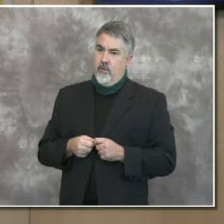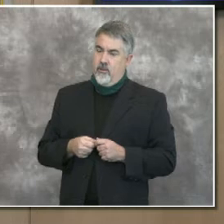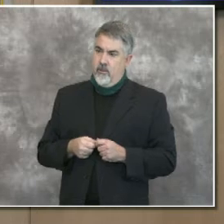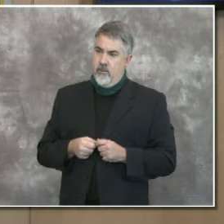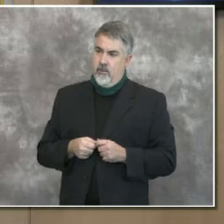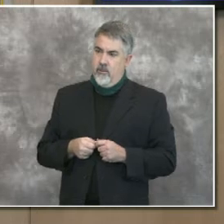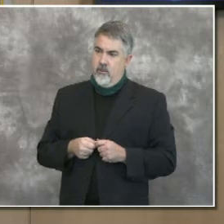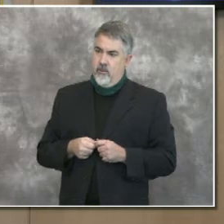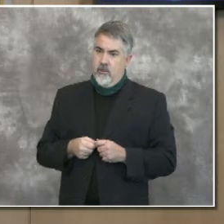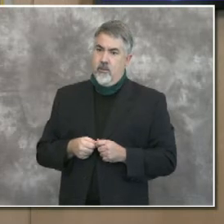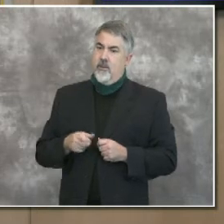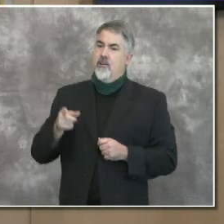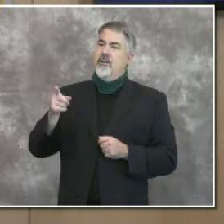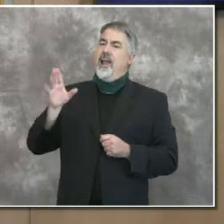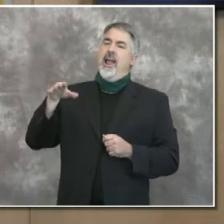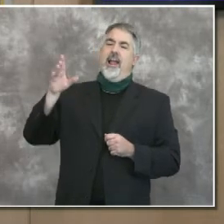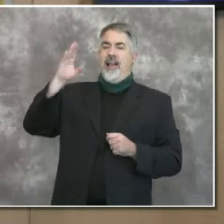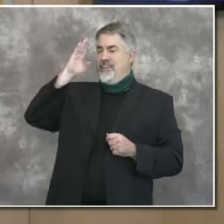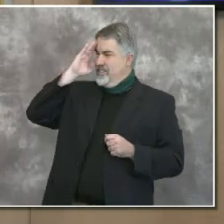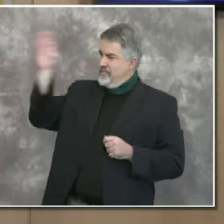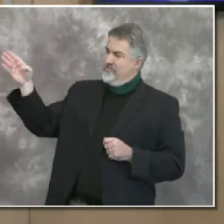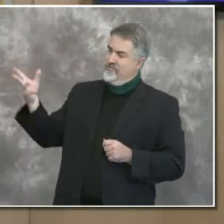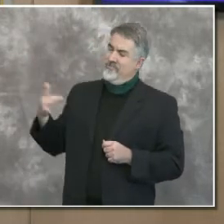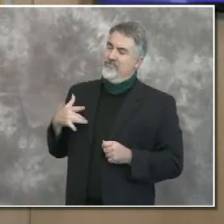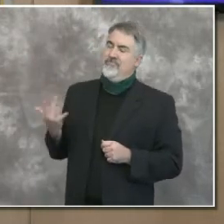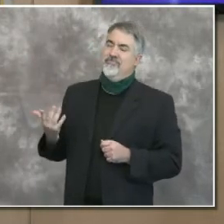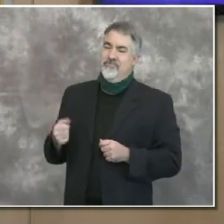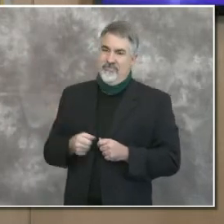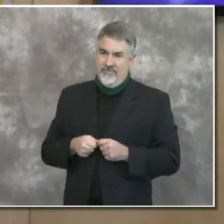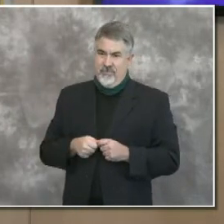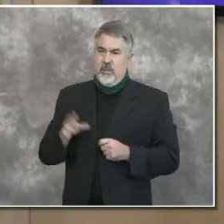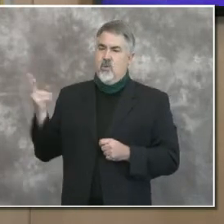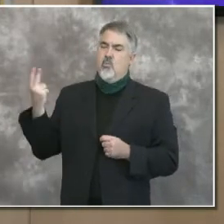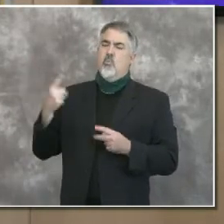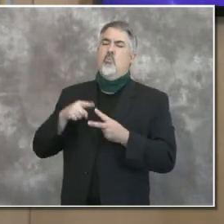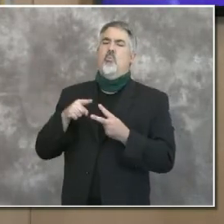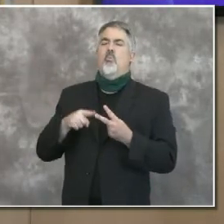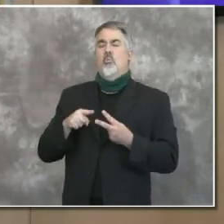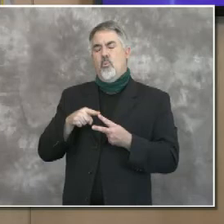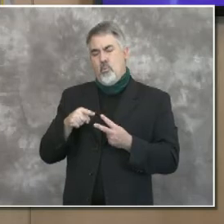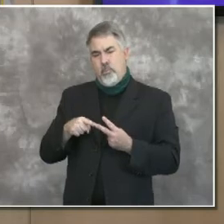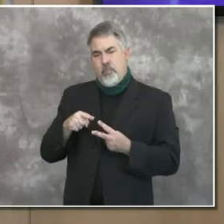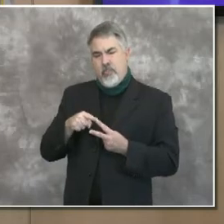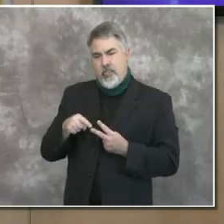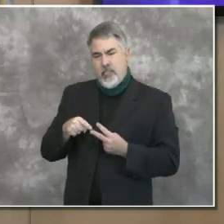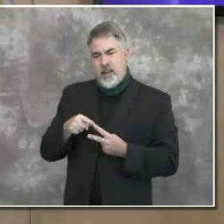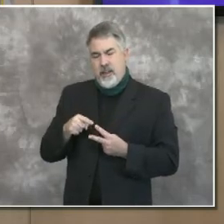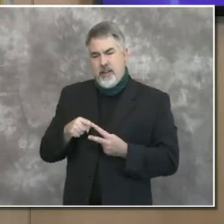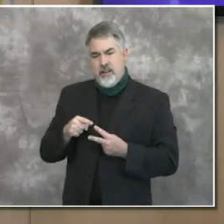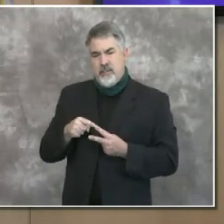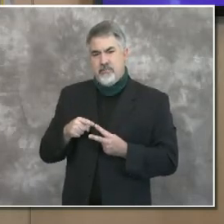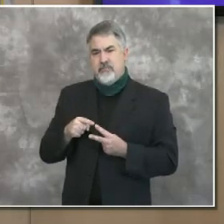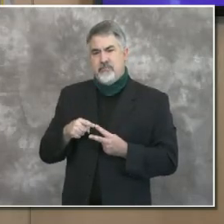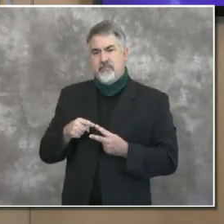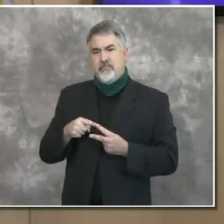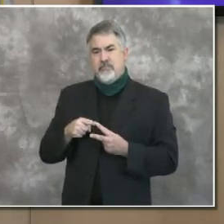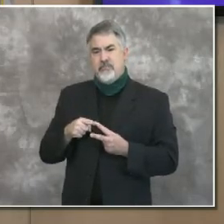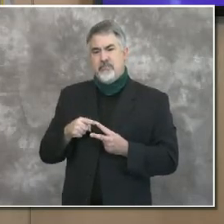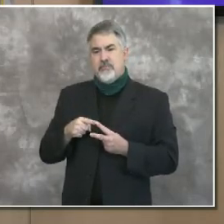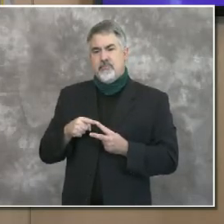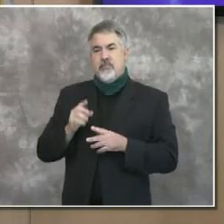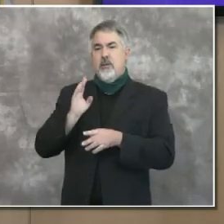Hey there, I have two questions here. The first is the county planning on releasing